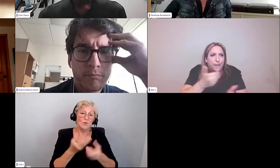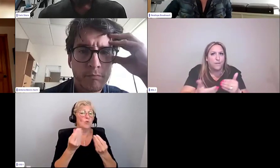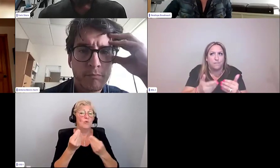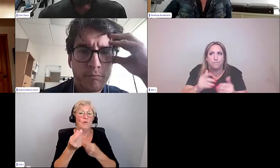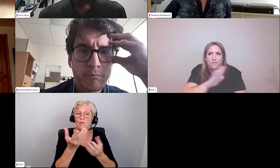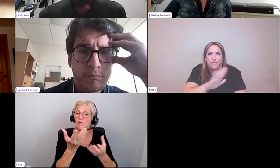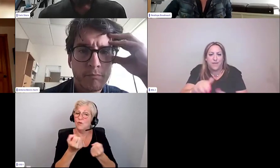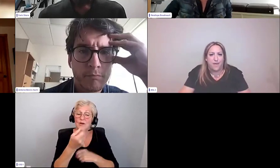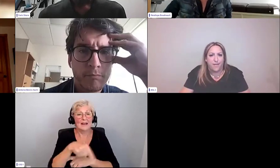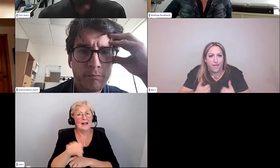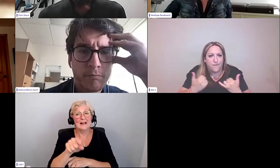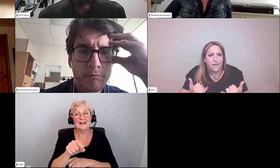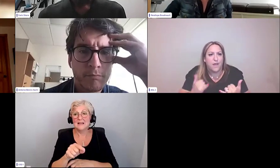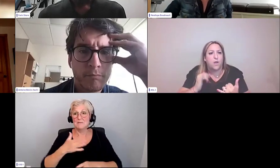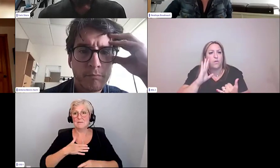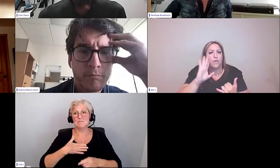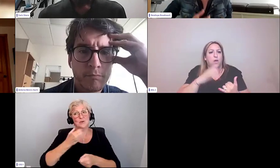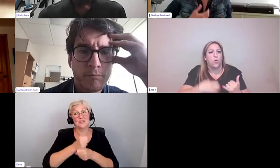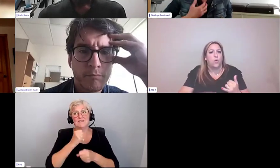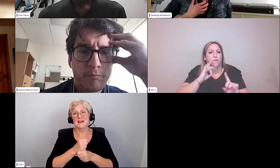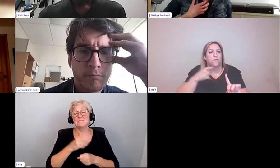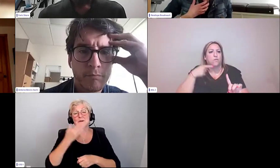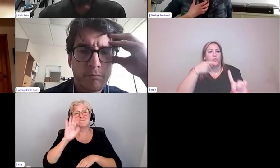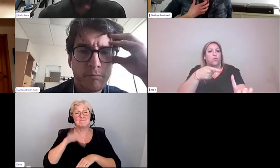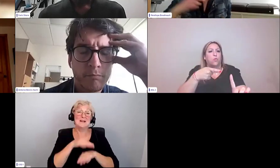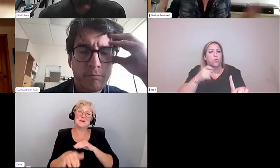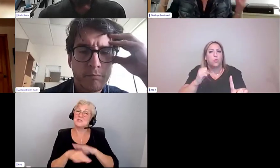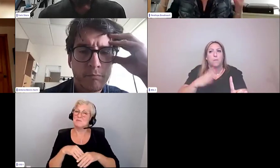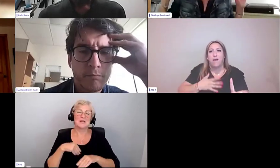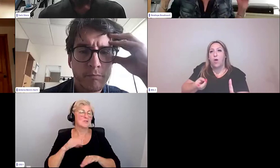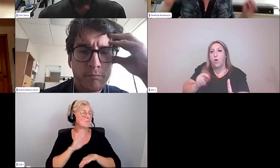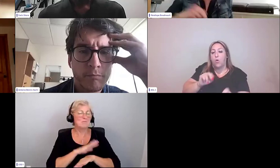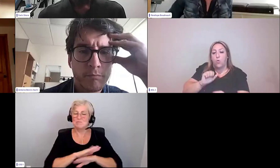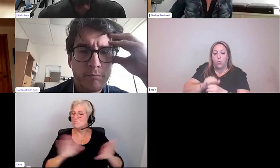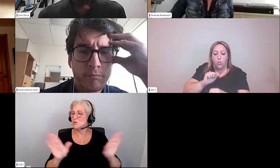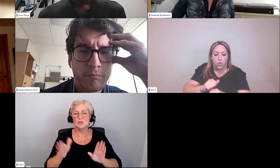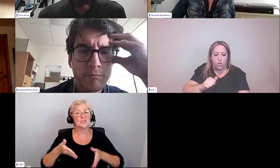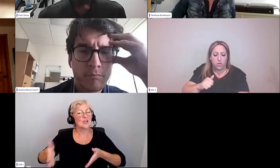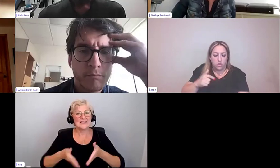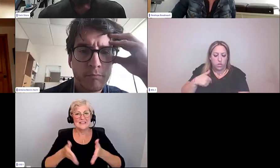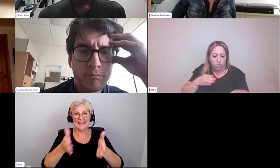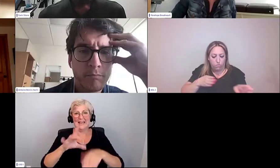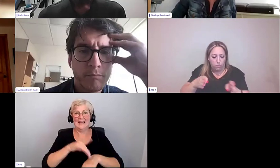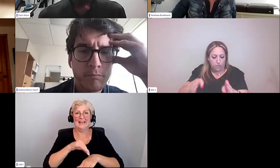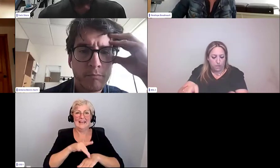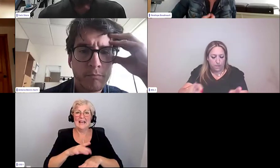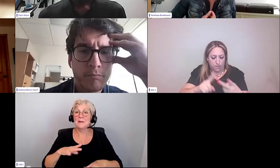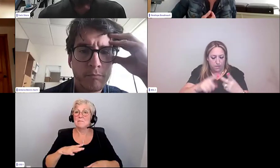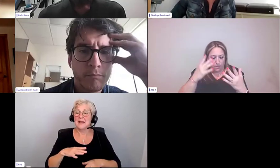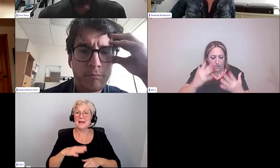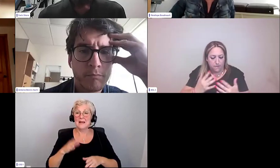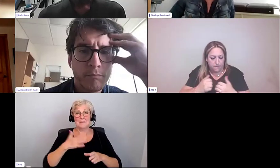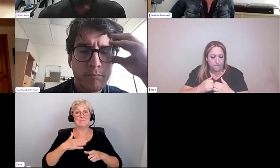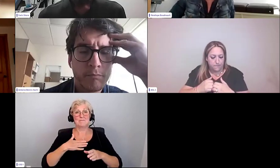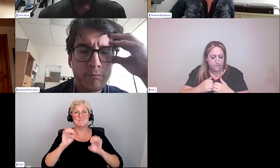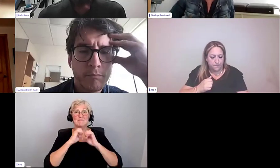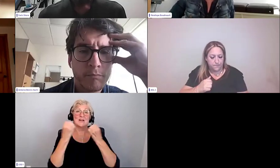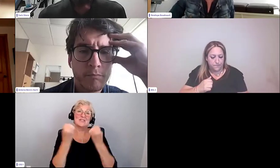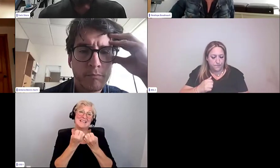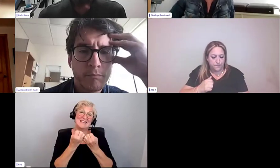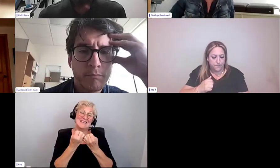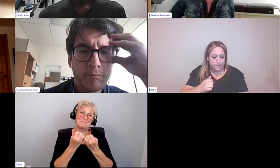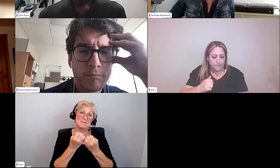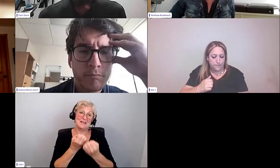they wish to go. In my own work, I'm more on the terrain. Unfortunately, my patients, as